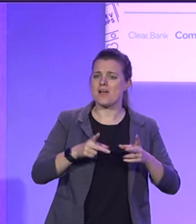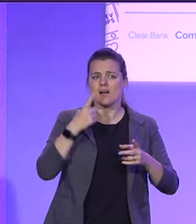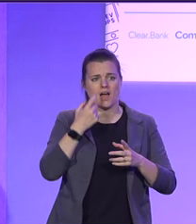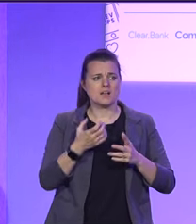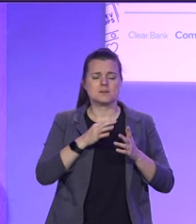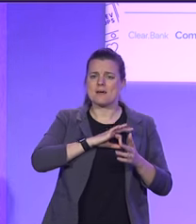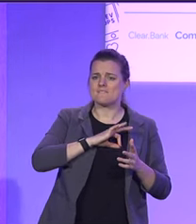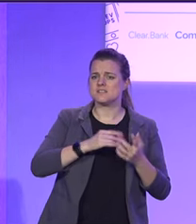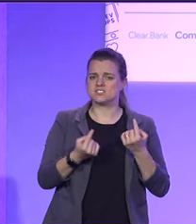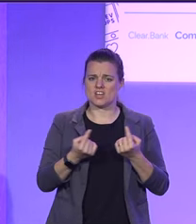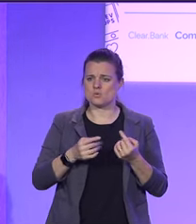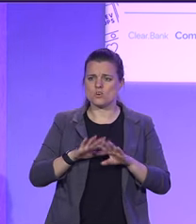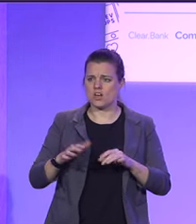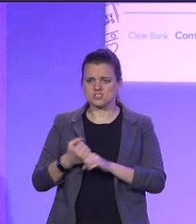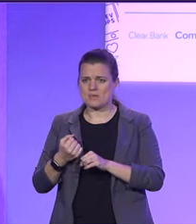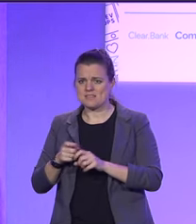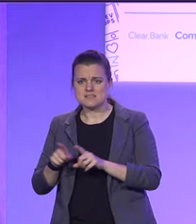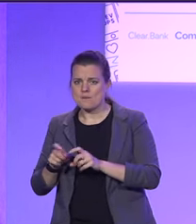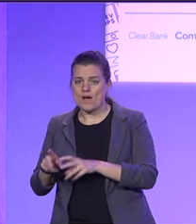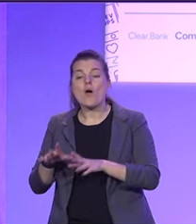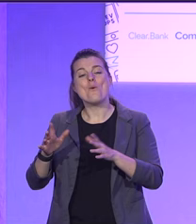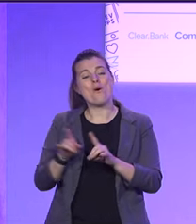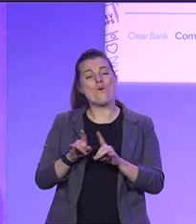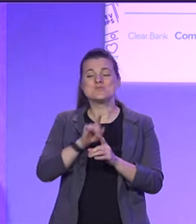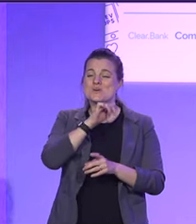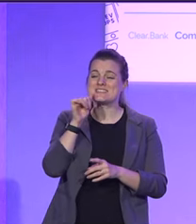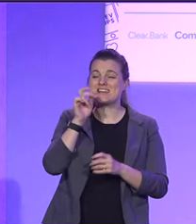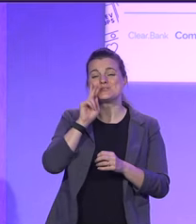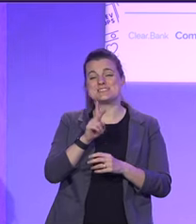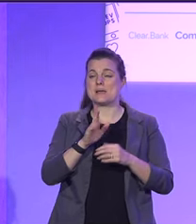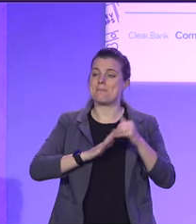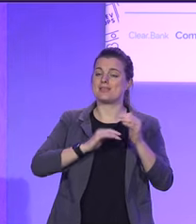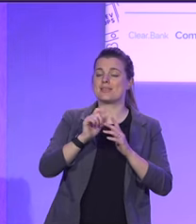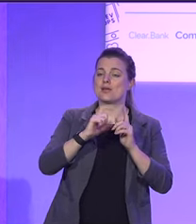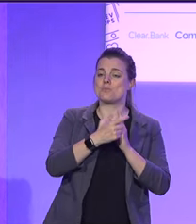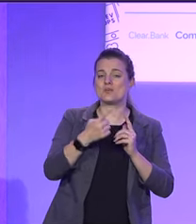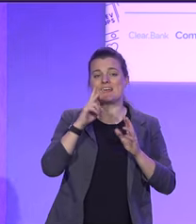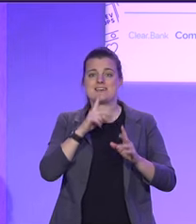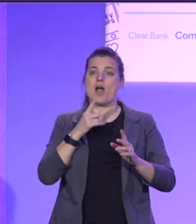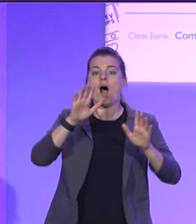meetup or community. Oh, I'll see you on the 27th in Hoxton for a great event. But I'm Sam.